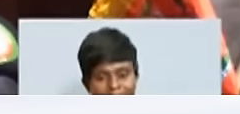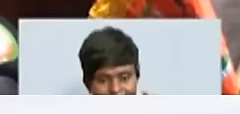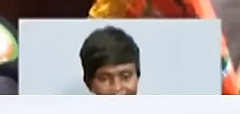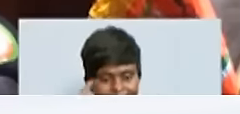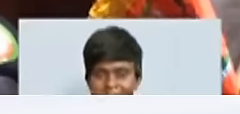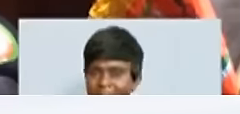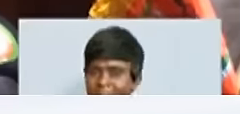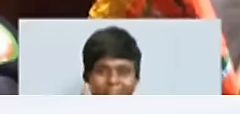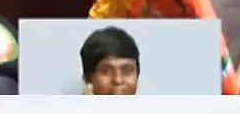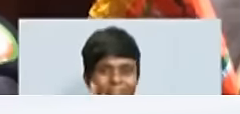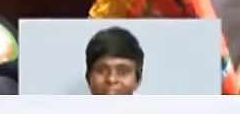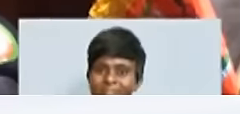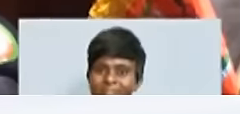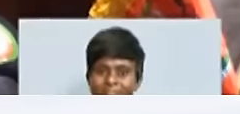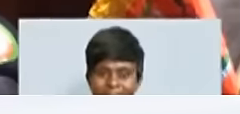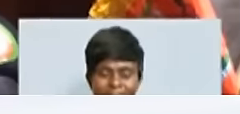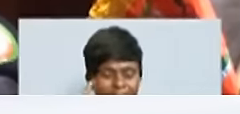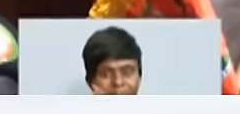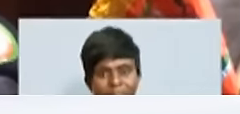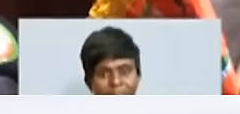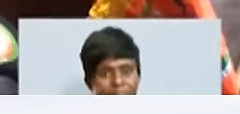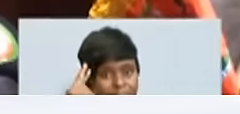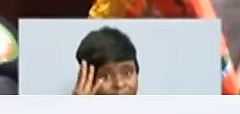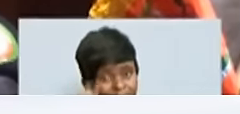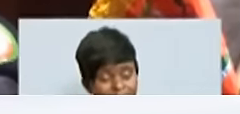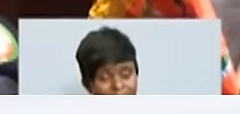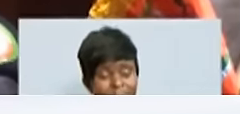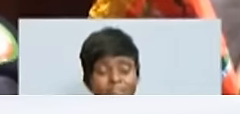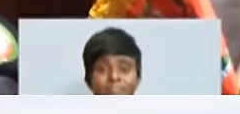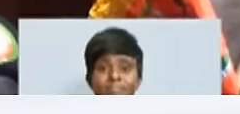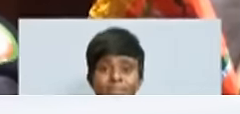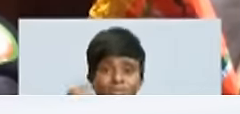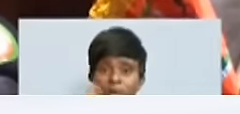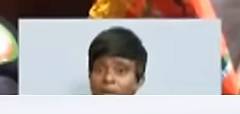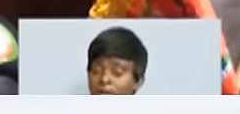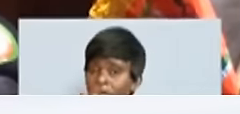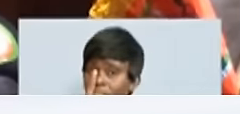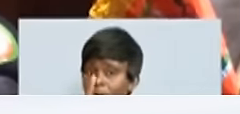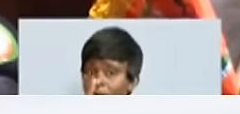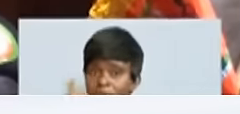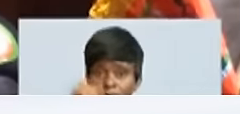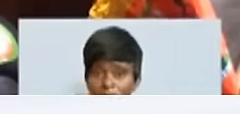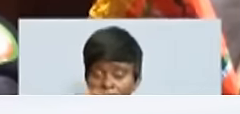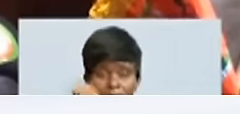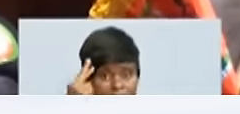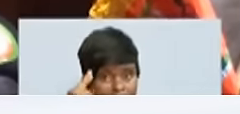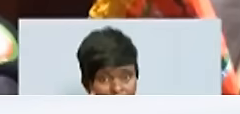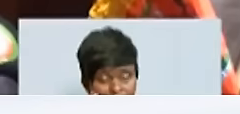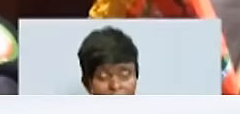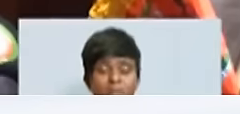for anyone and for any reason. For anyone and for any reason.